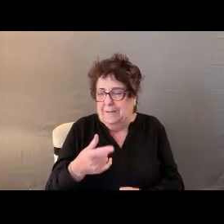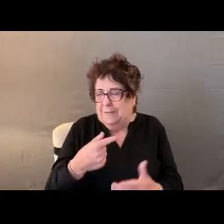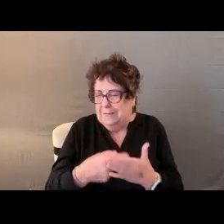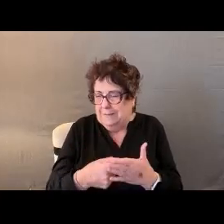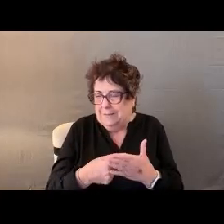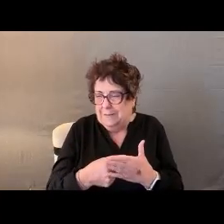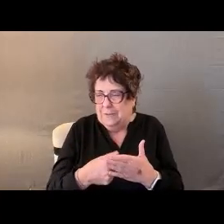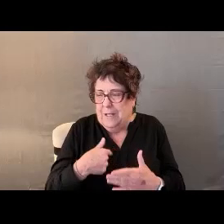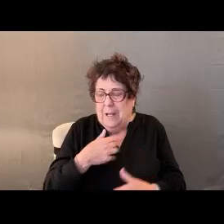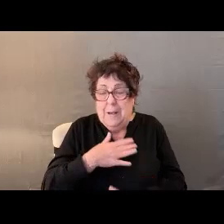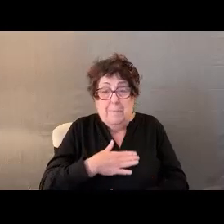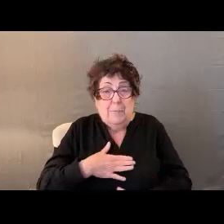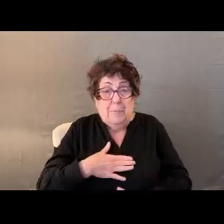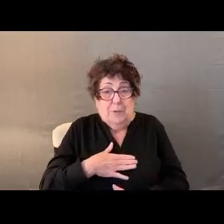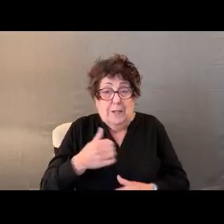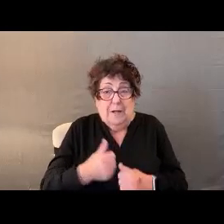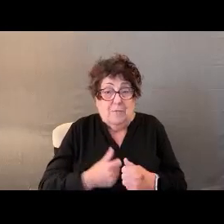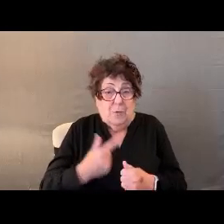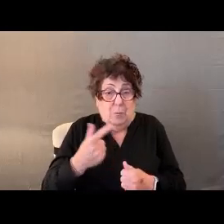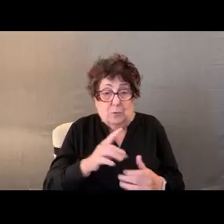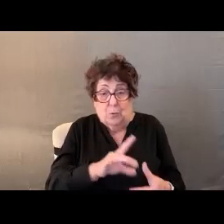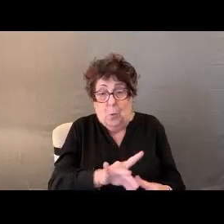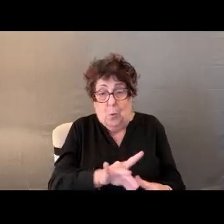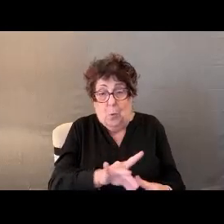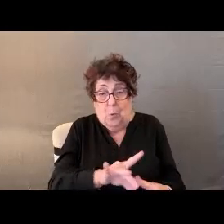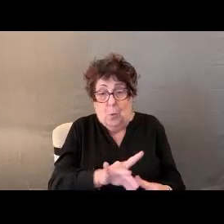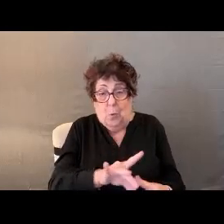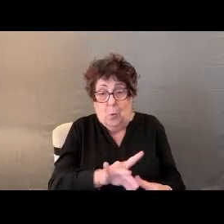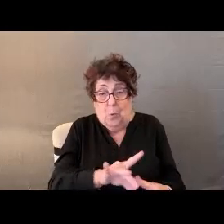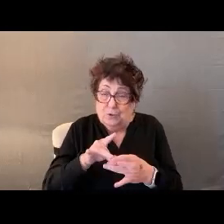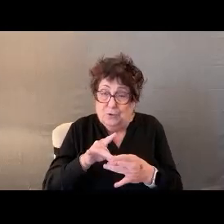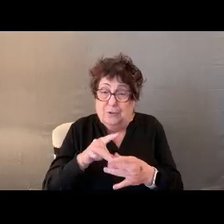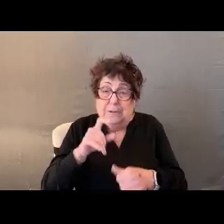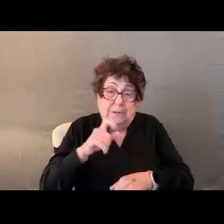appreciate everybody's collaboration and time